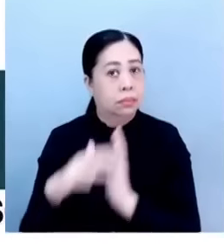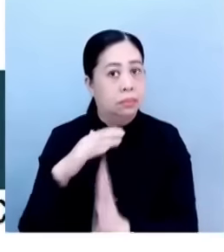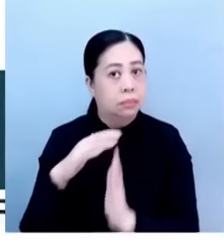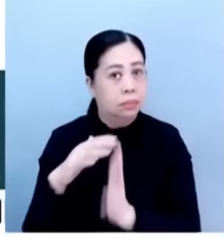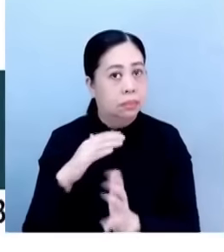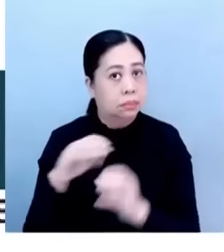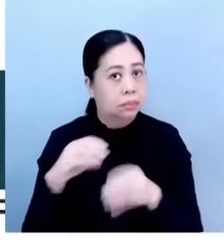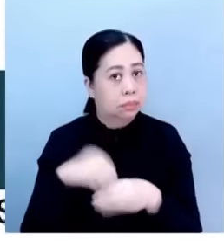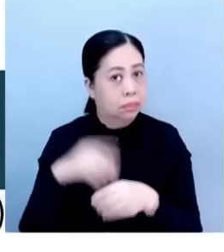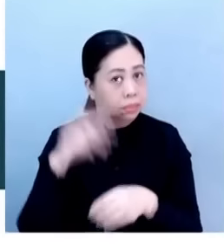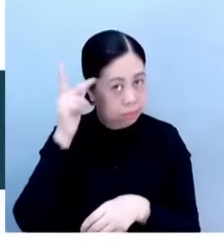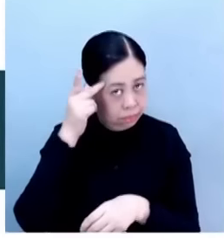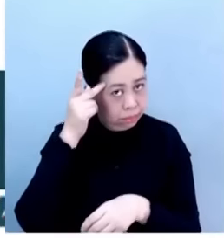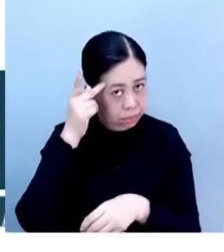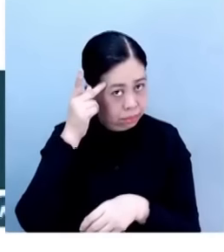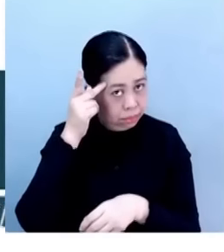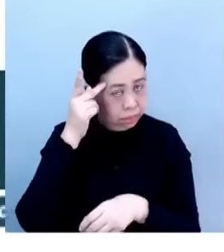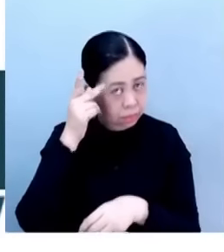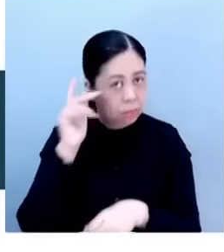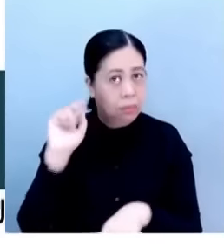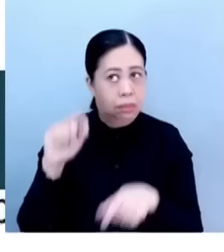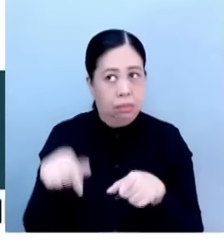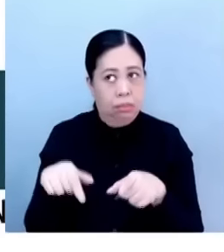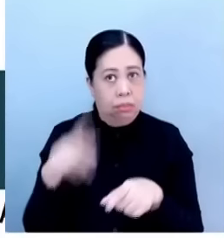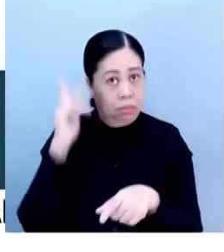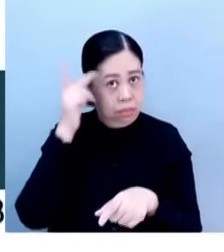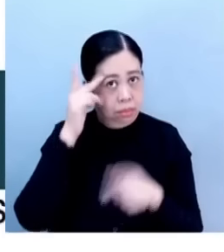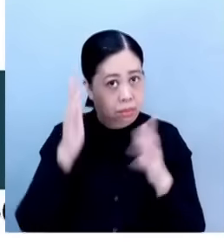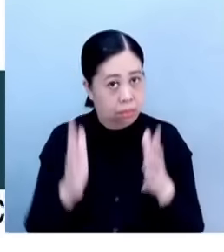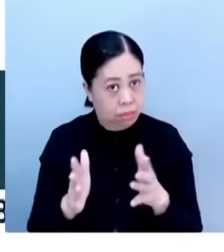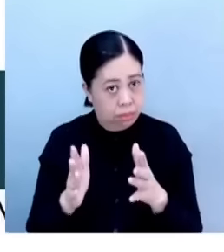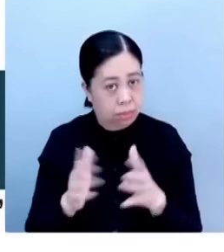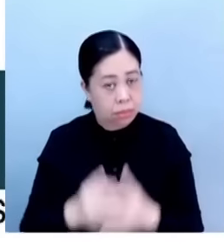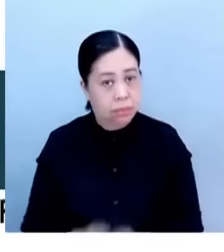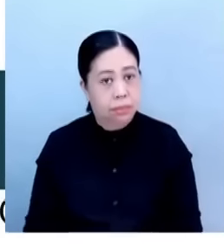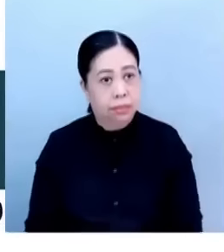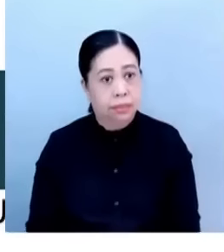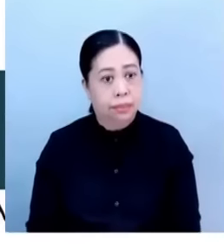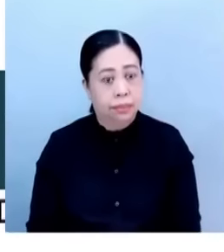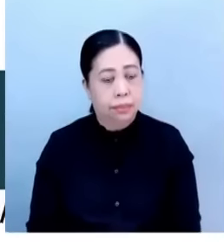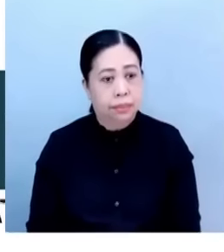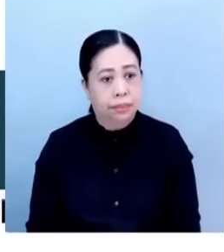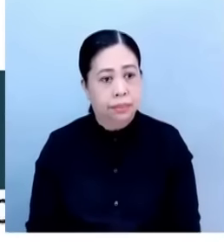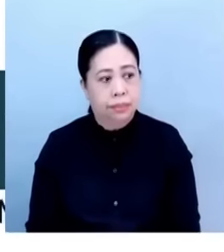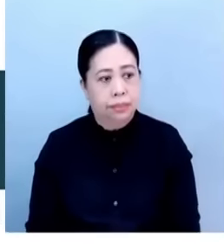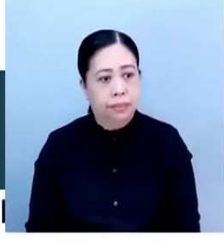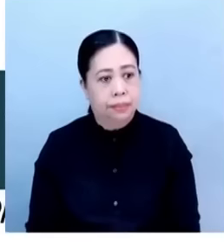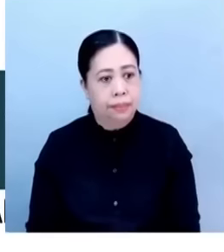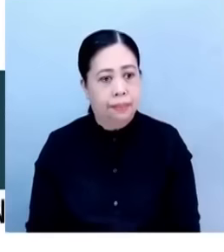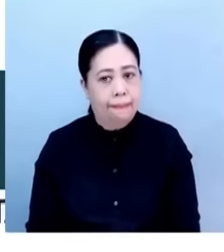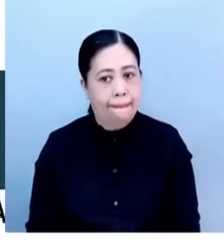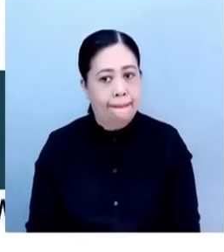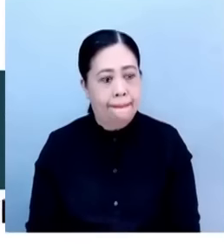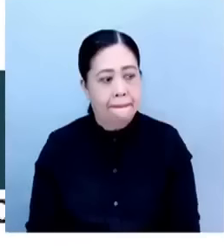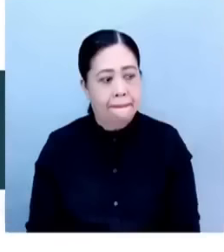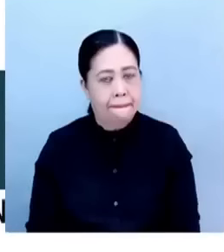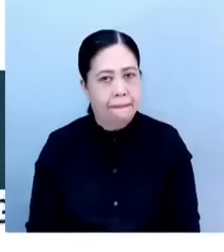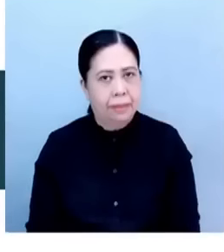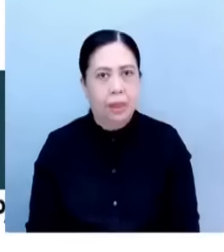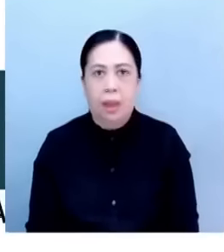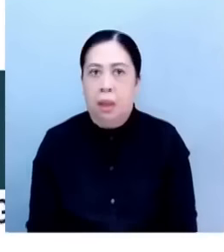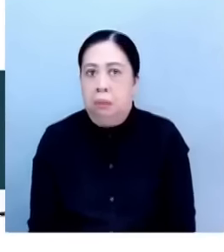politics? Are they sitting politicians? Attorney Atienza. We would not